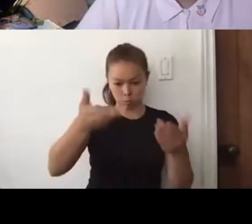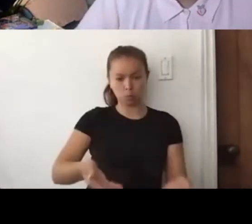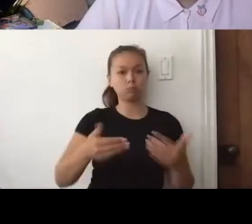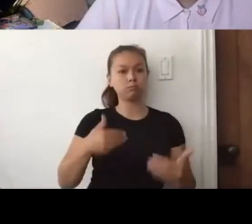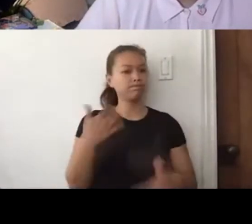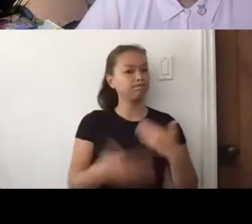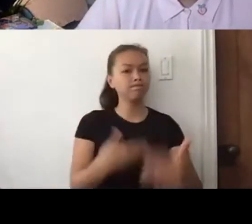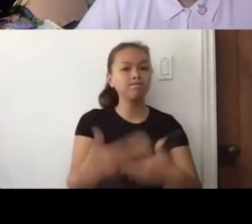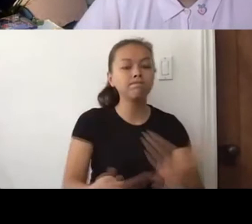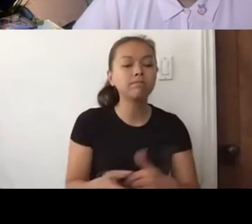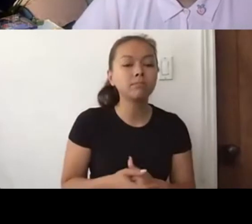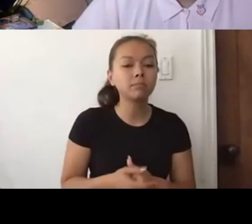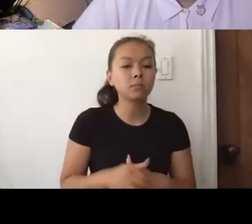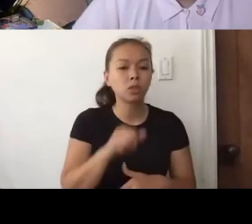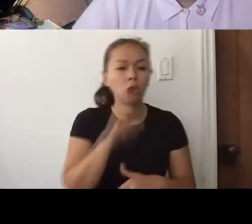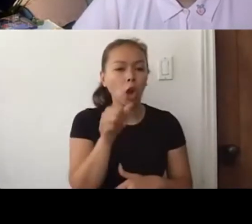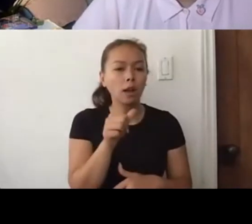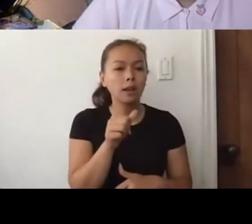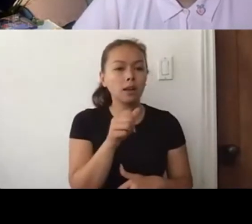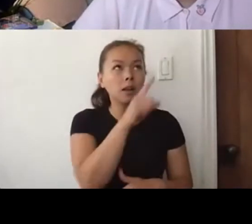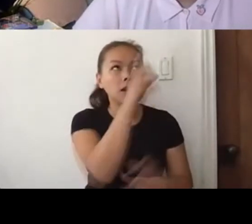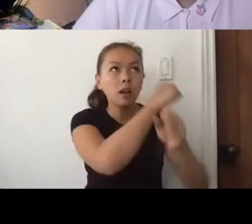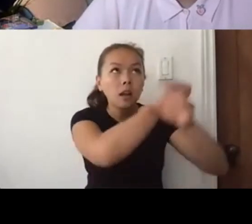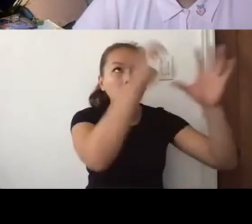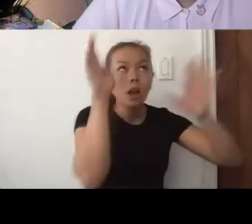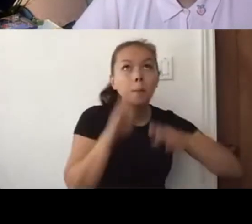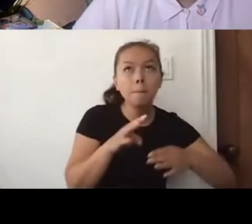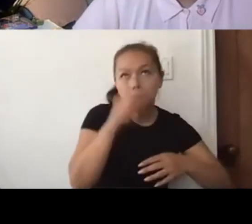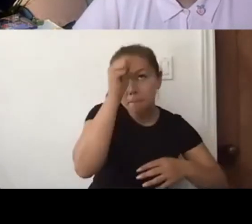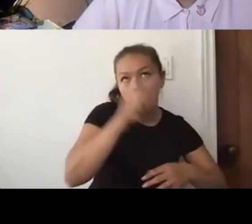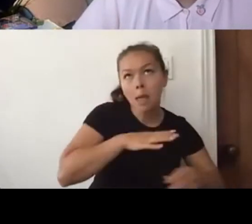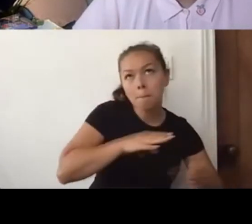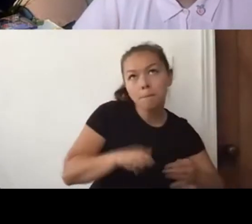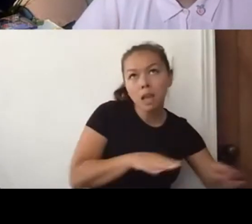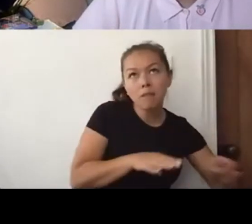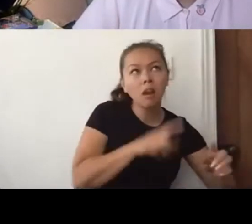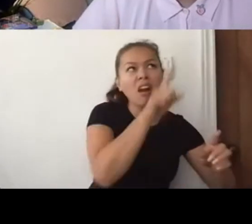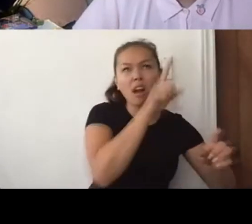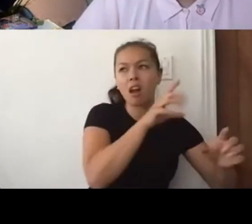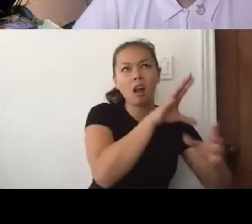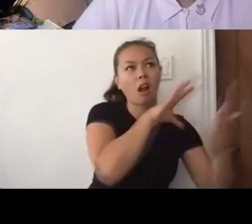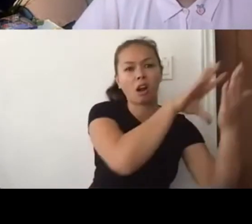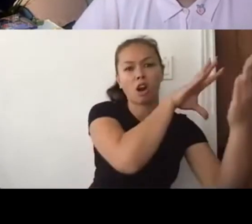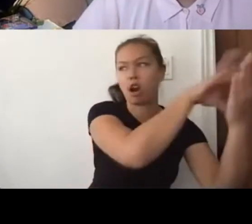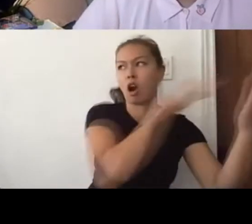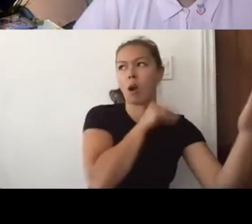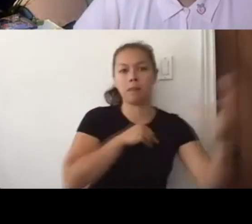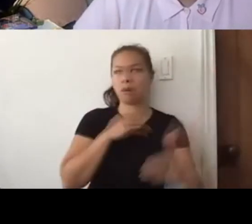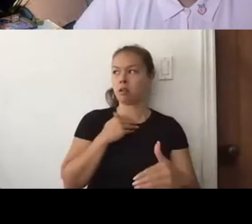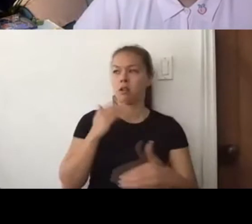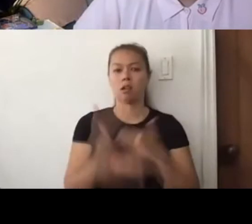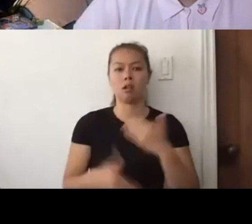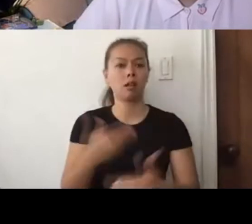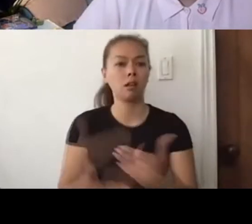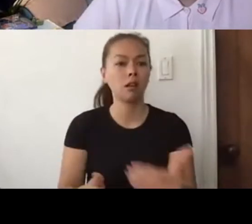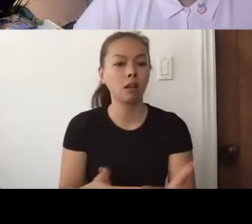certain behavior just because that's the societally conditioned behavior that's expected of you.